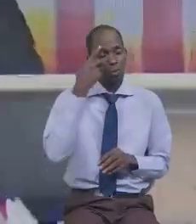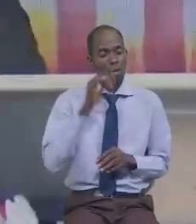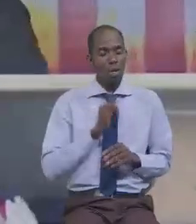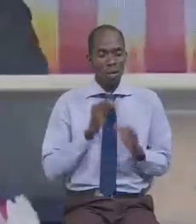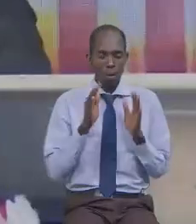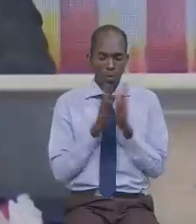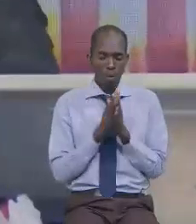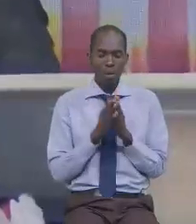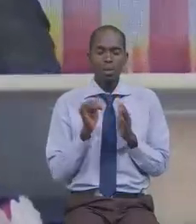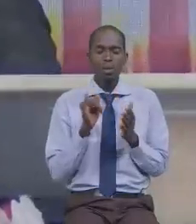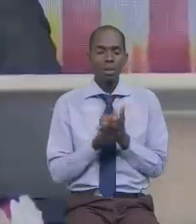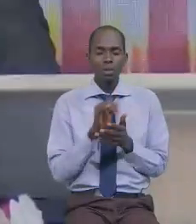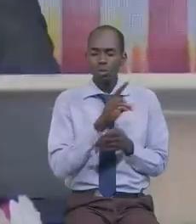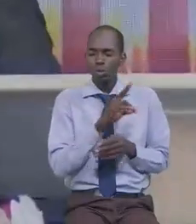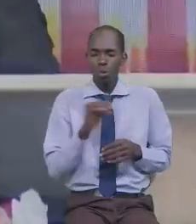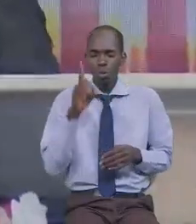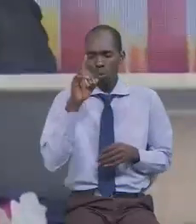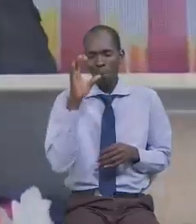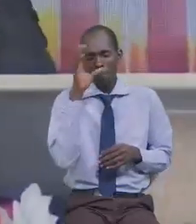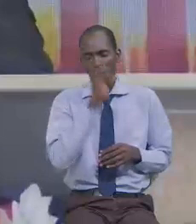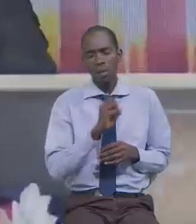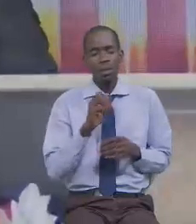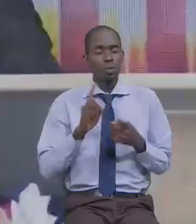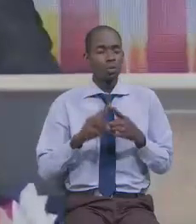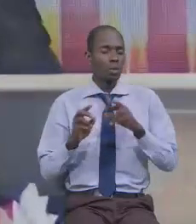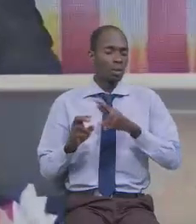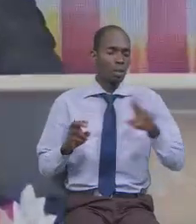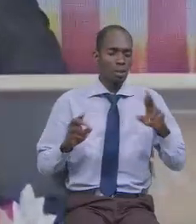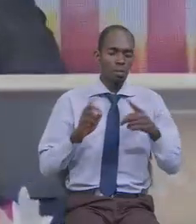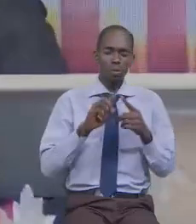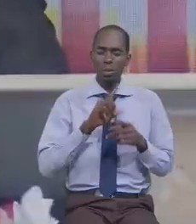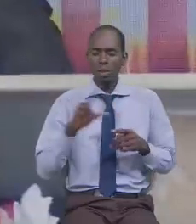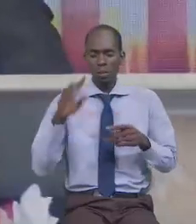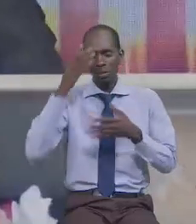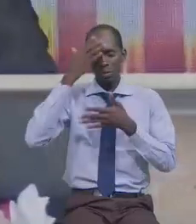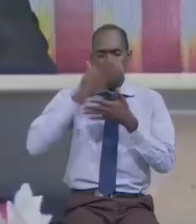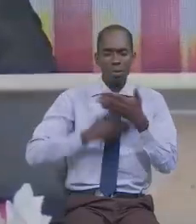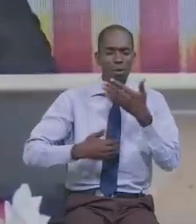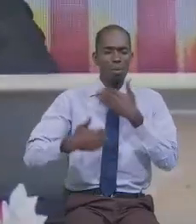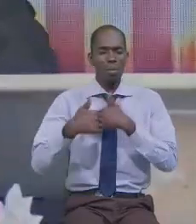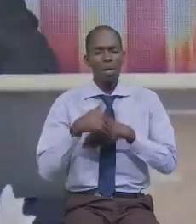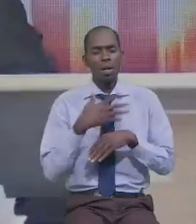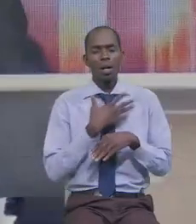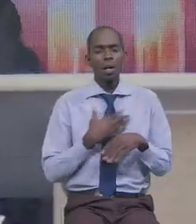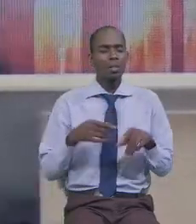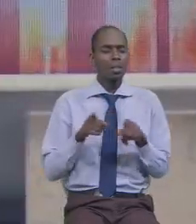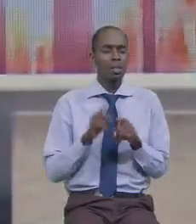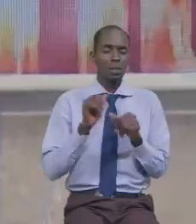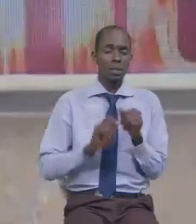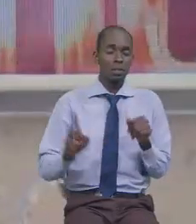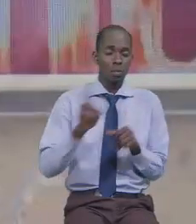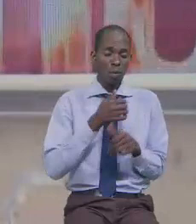no exception, everyone, to the right, to the left, to the front, to the back, as everyone follows, you